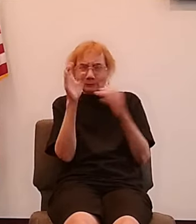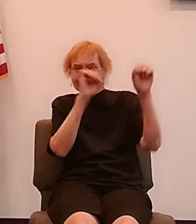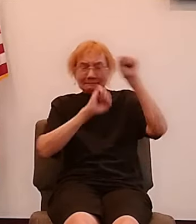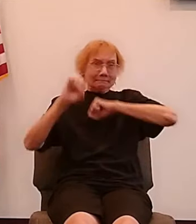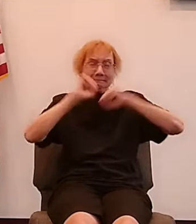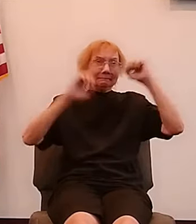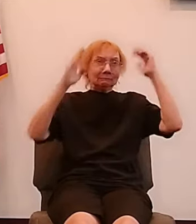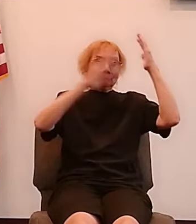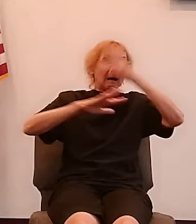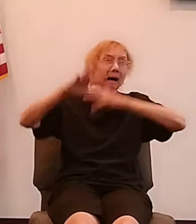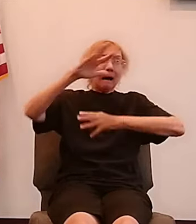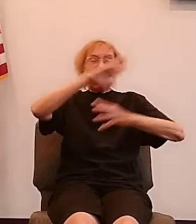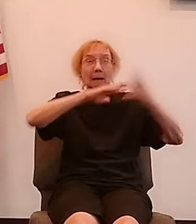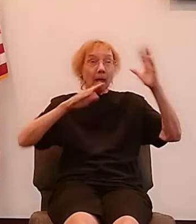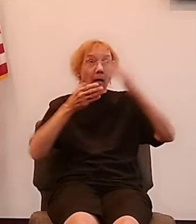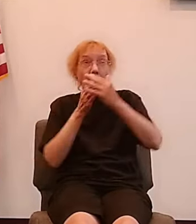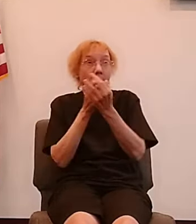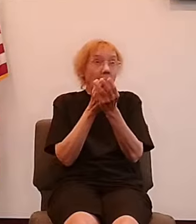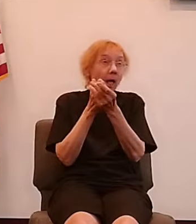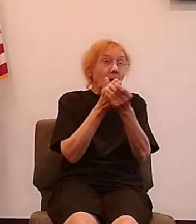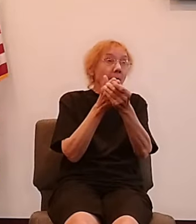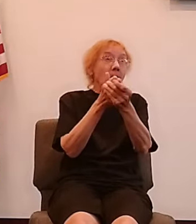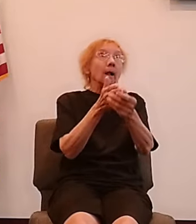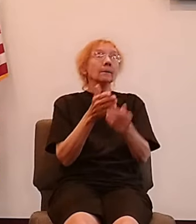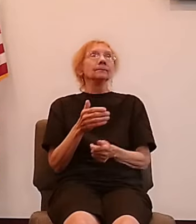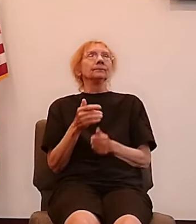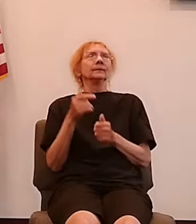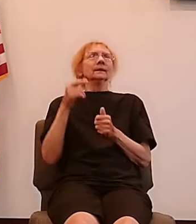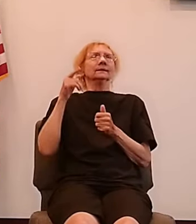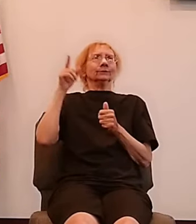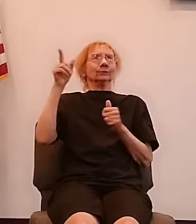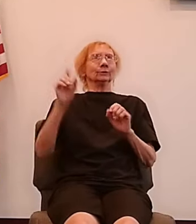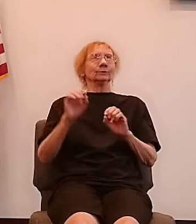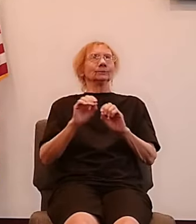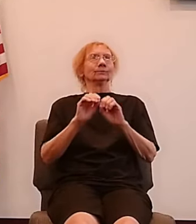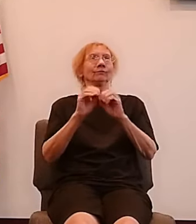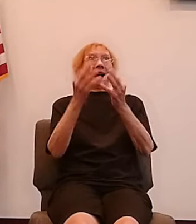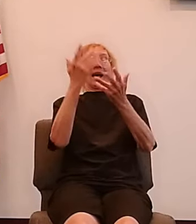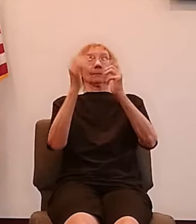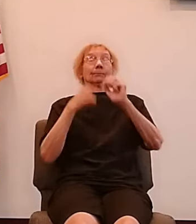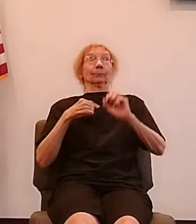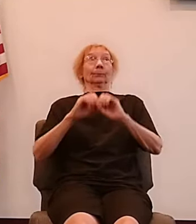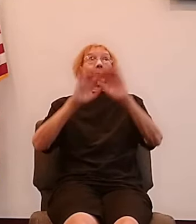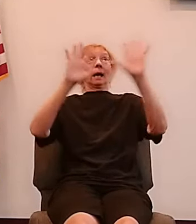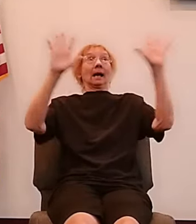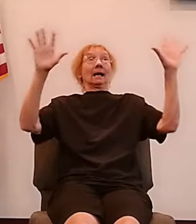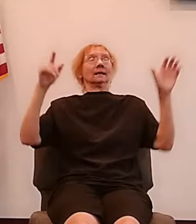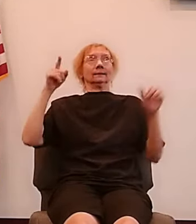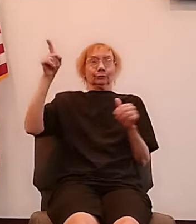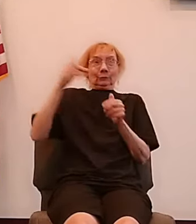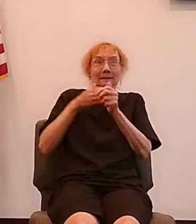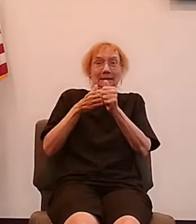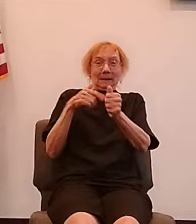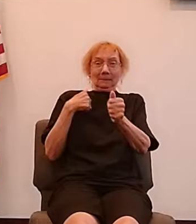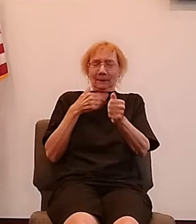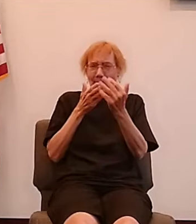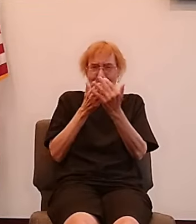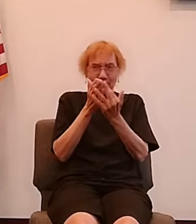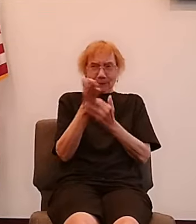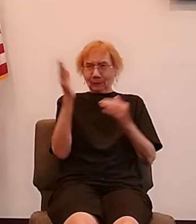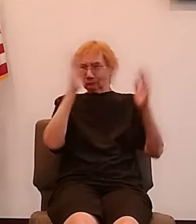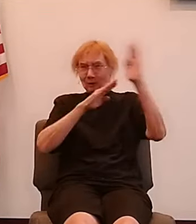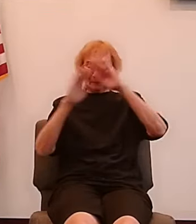storm. Fire before us, you're the brightest, you will lead us through the